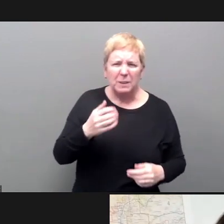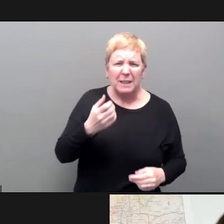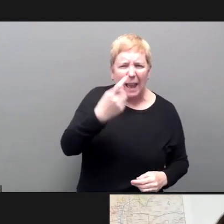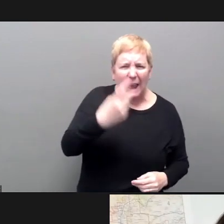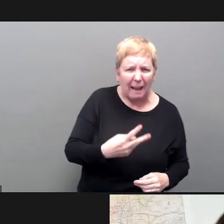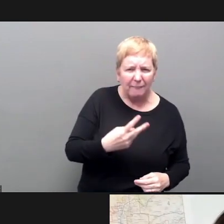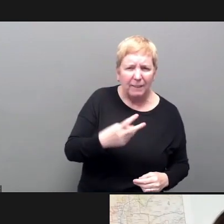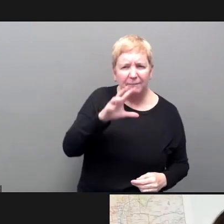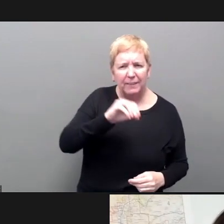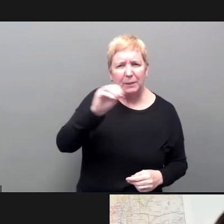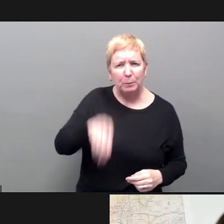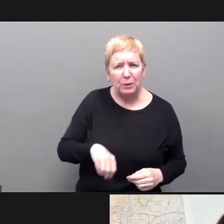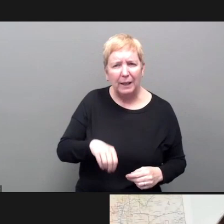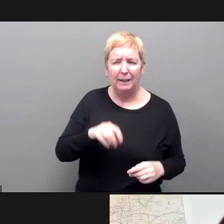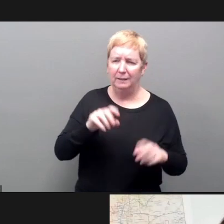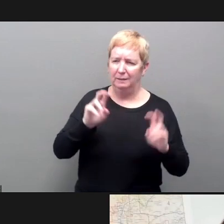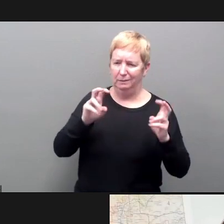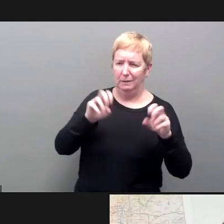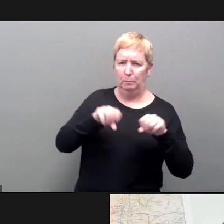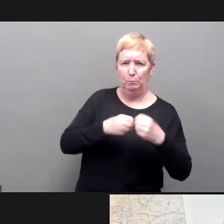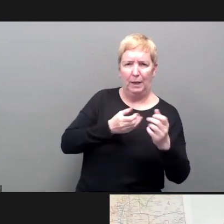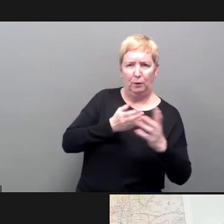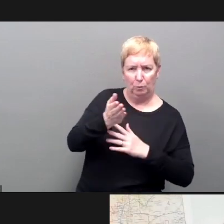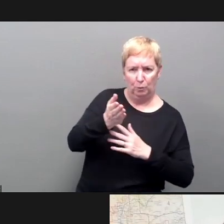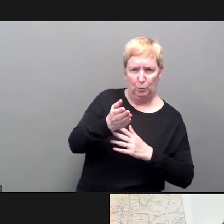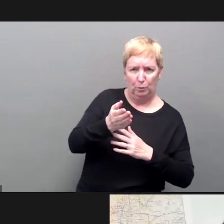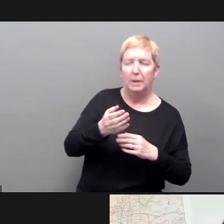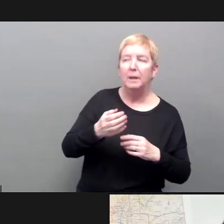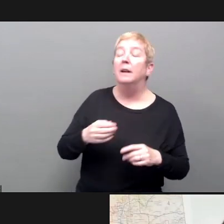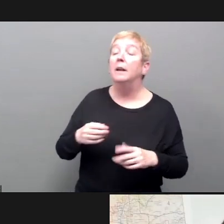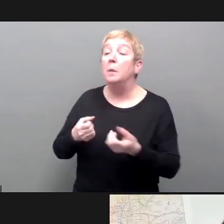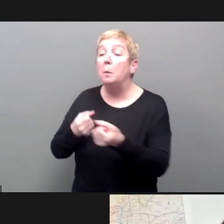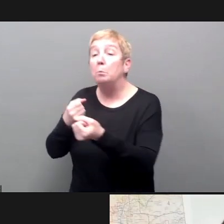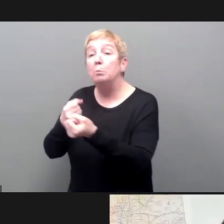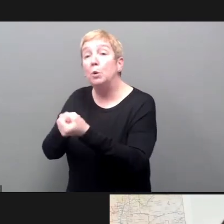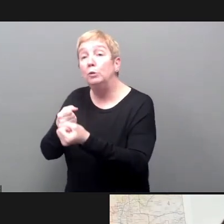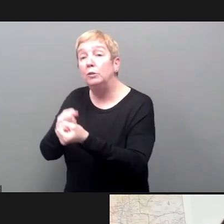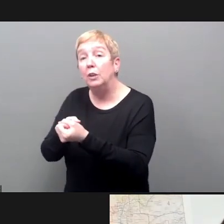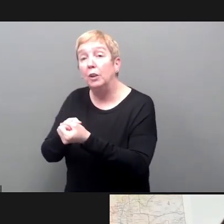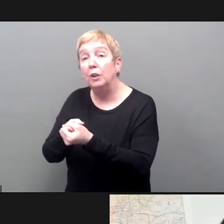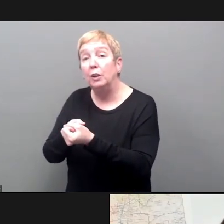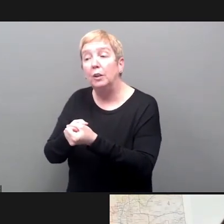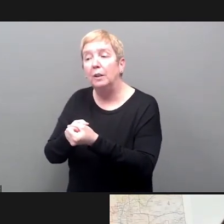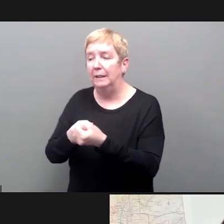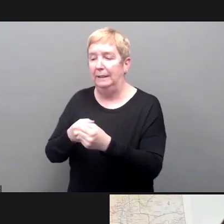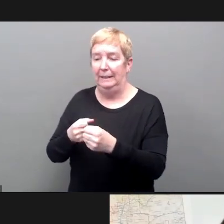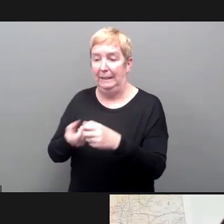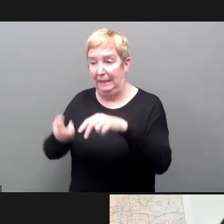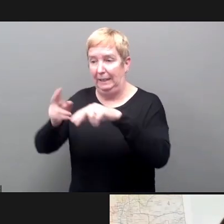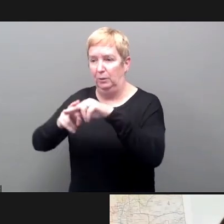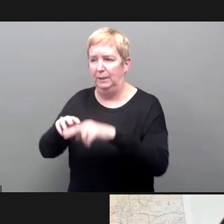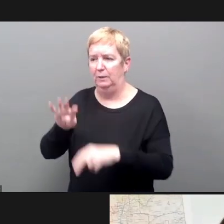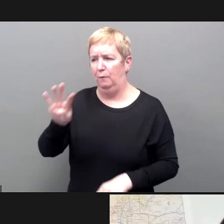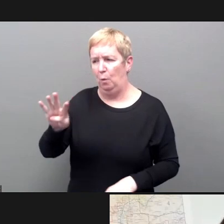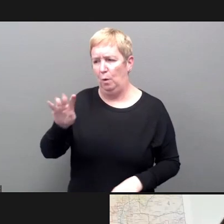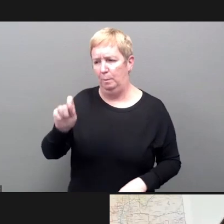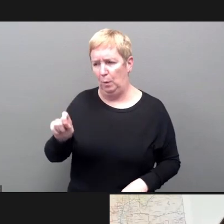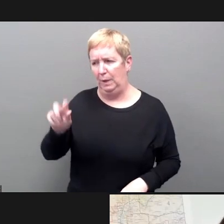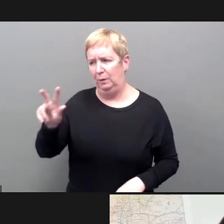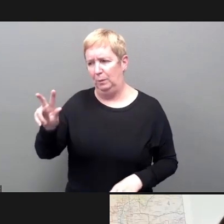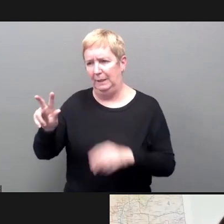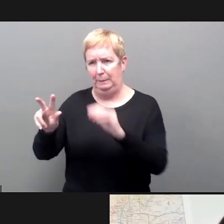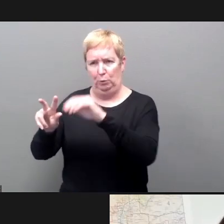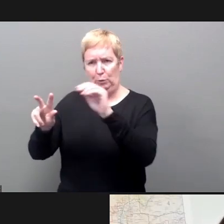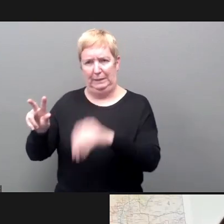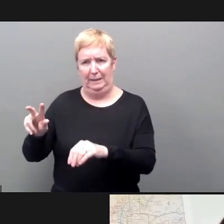week. The booster increase was 4.3% over the previous week. And so I guess I'm just wondering if you